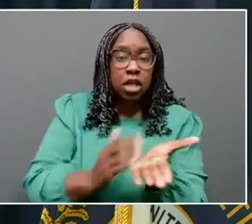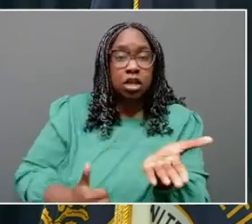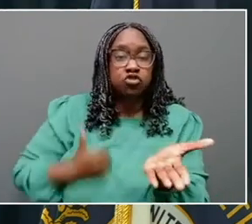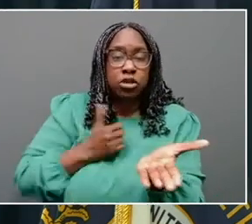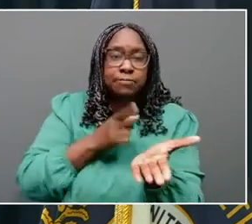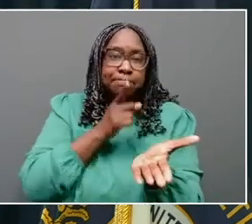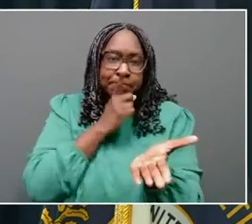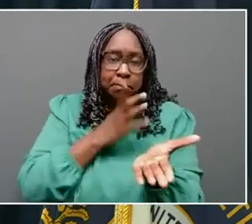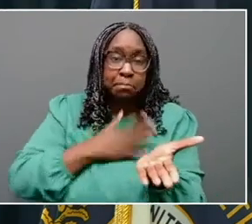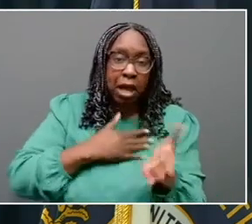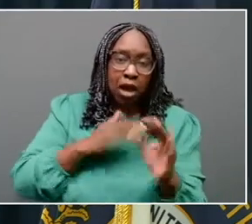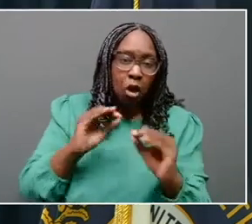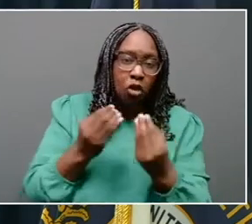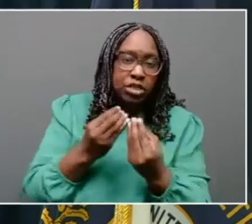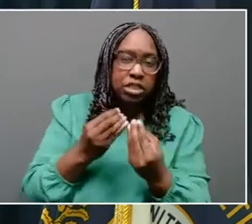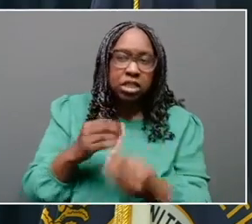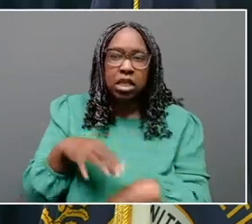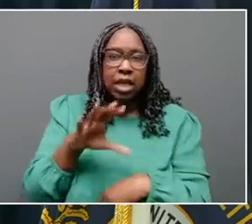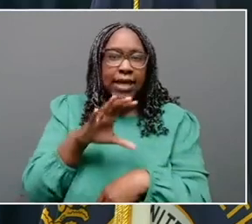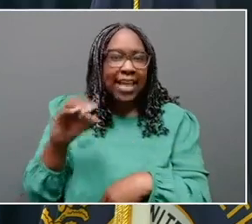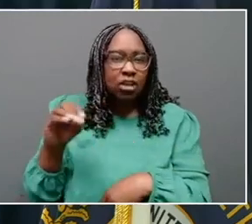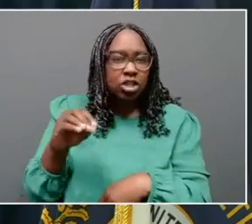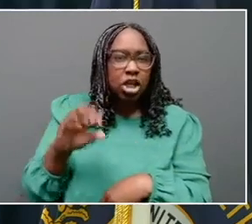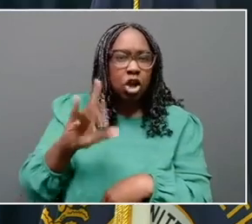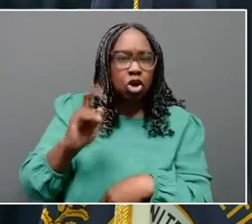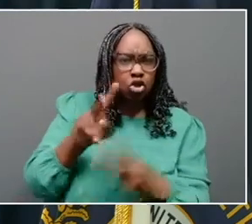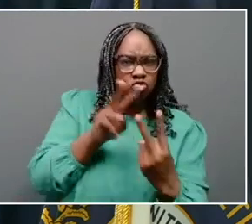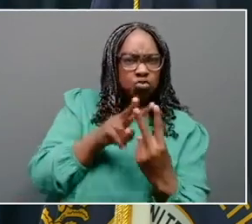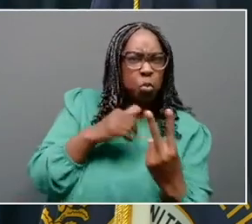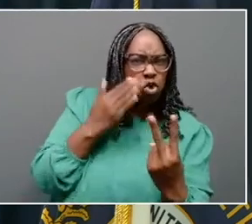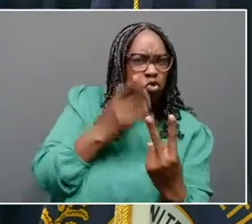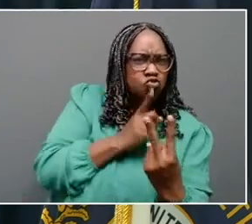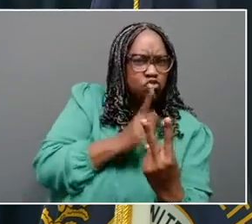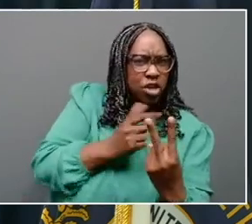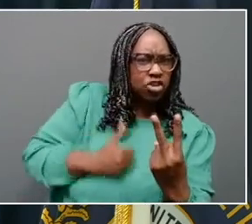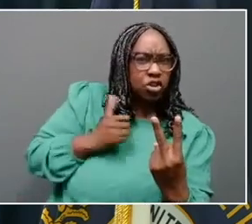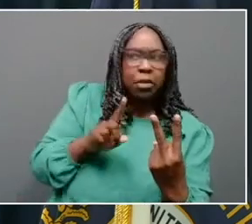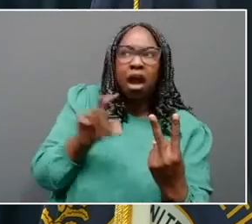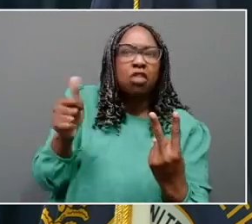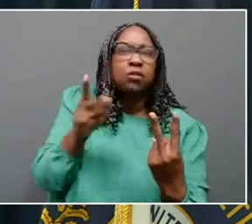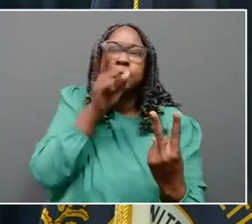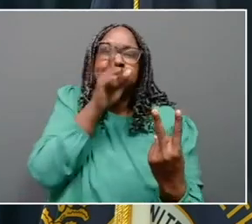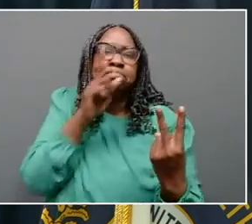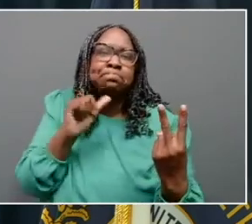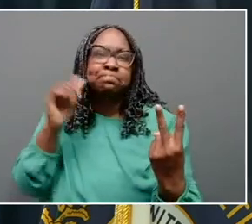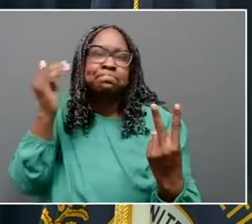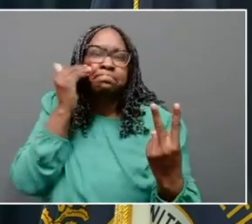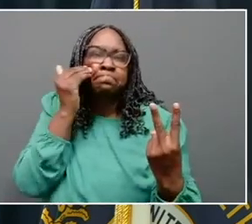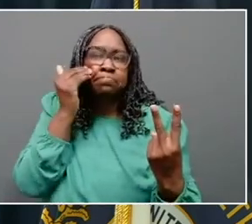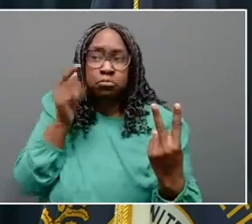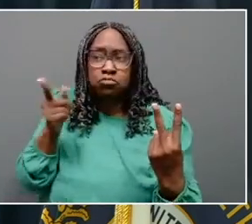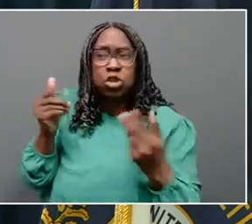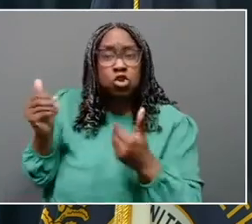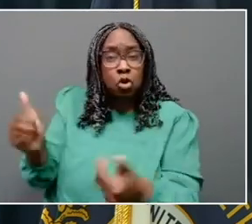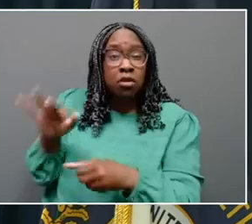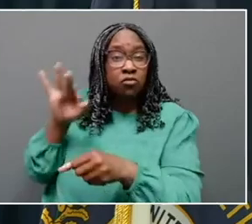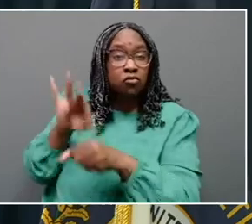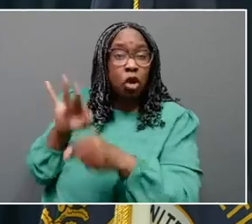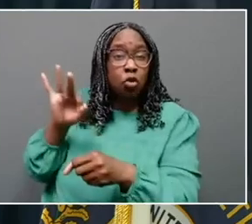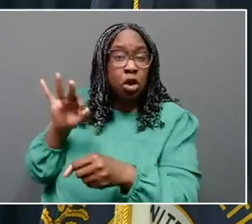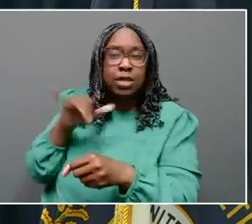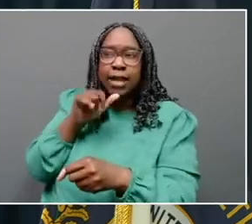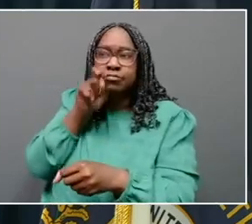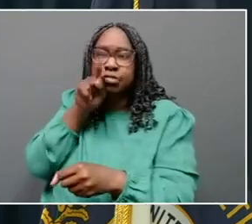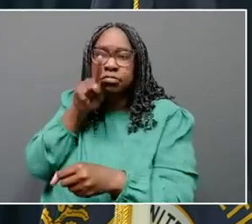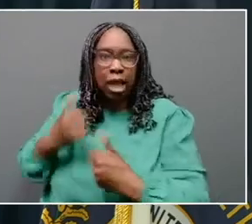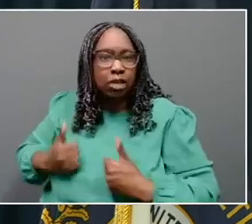clerk know their real addresses, where absentee ballots can then be sent so they can vote in safety. Two, survivors